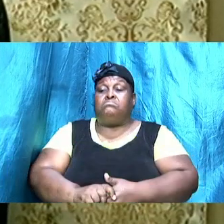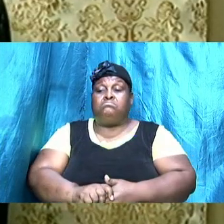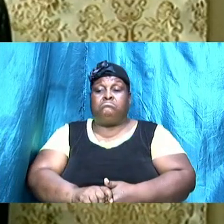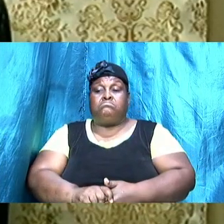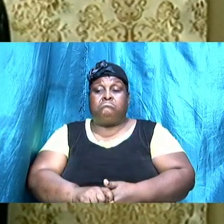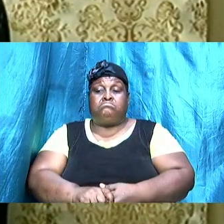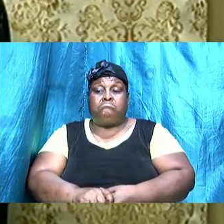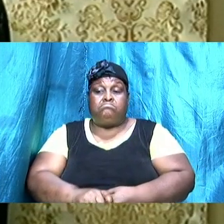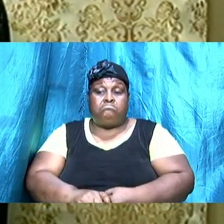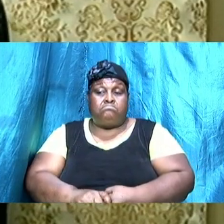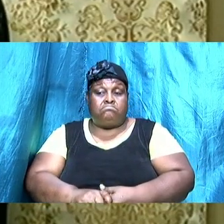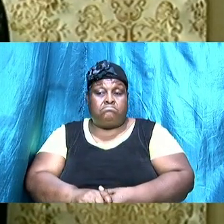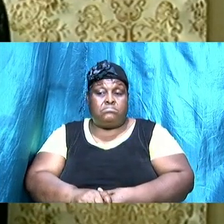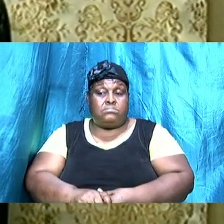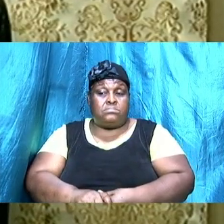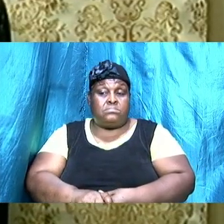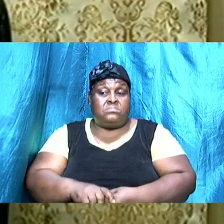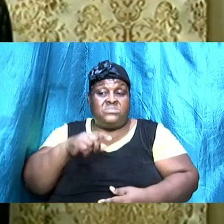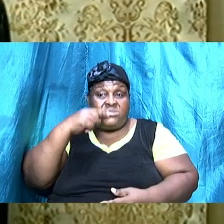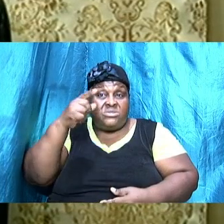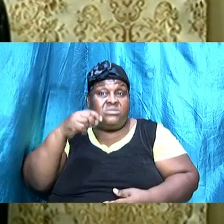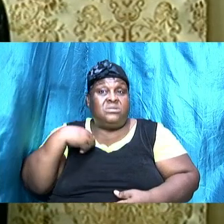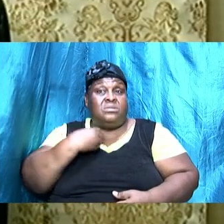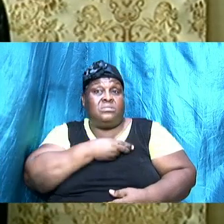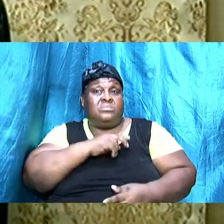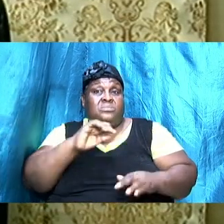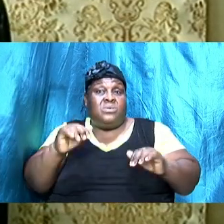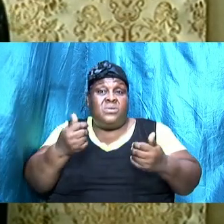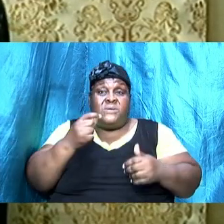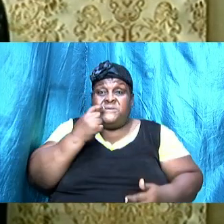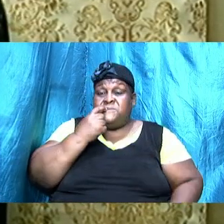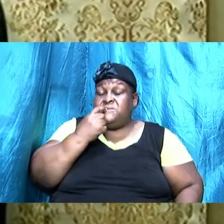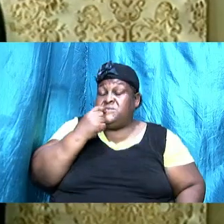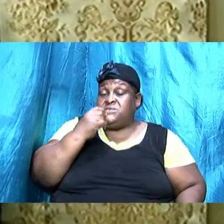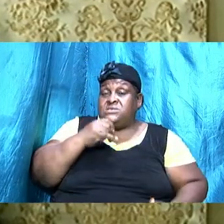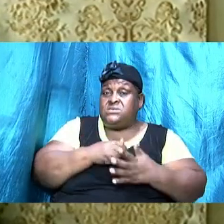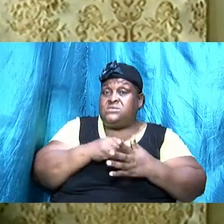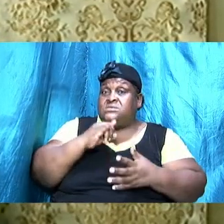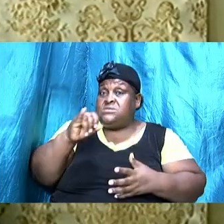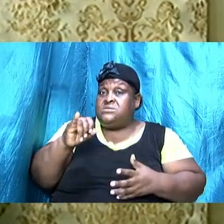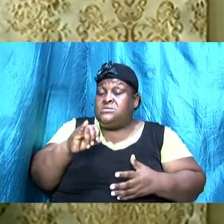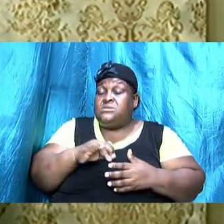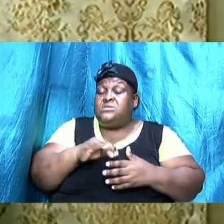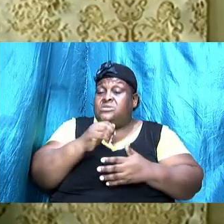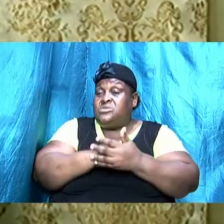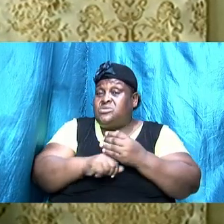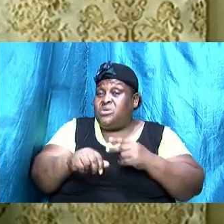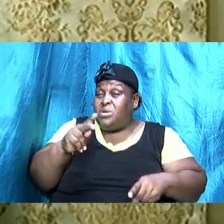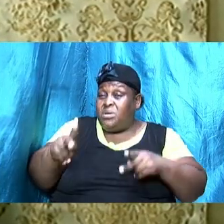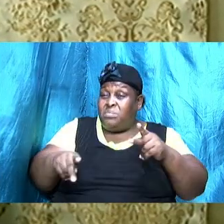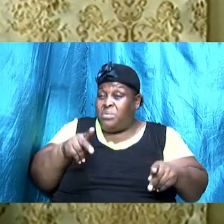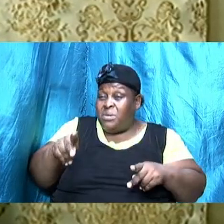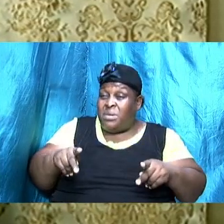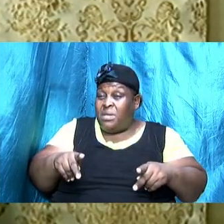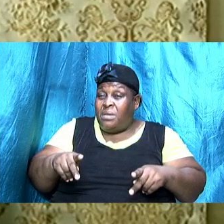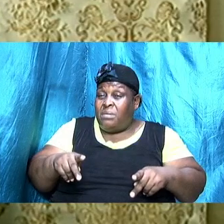And he said, that is to tell us how serious this thing is. So some people have been drawn back and say, I can't deal with it no more.